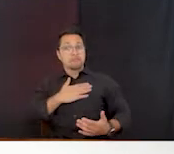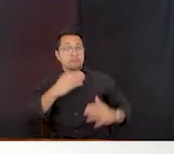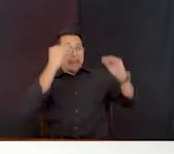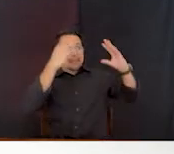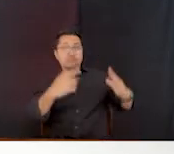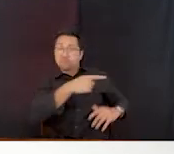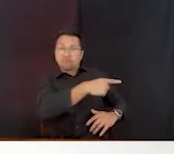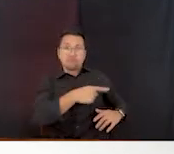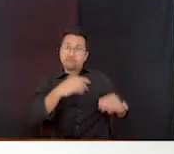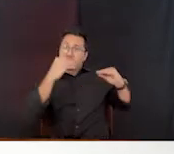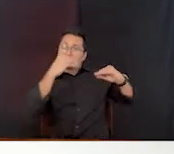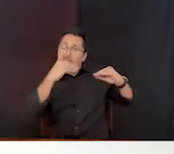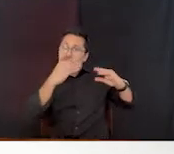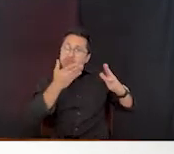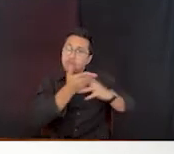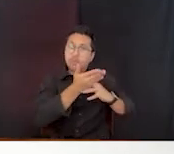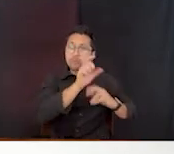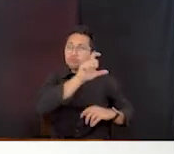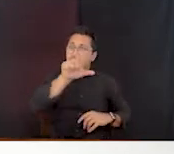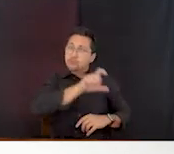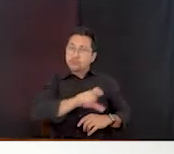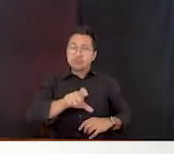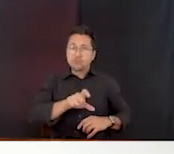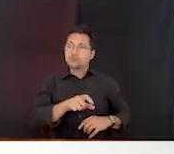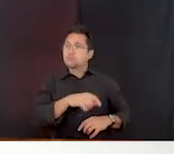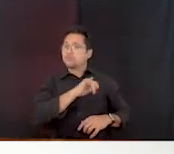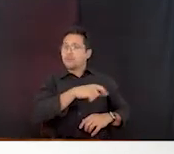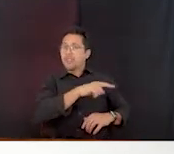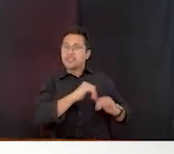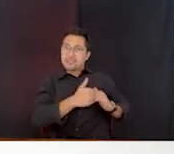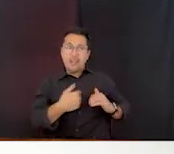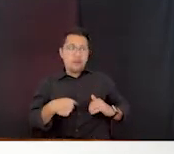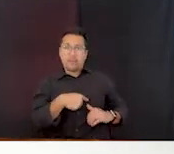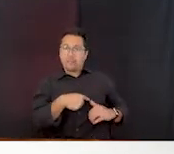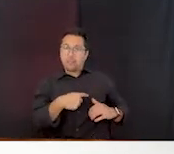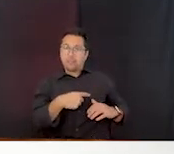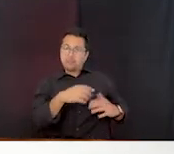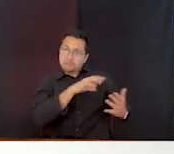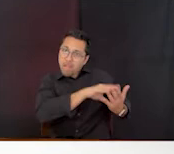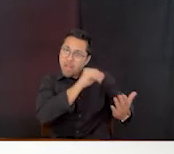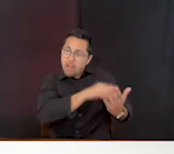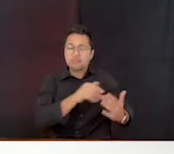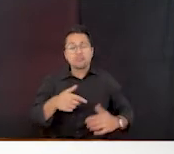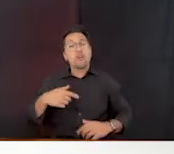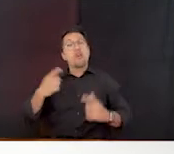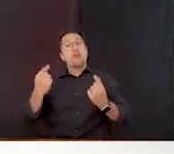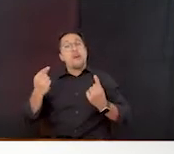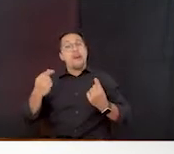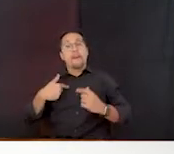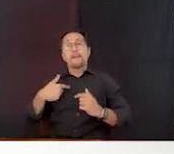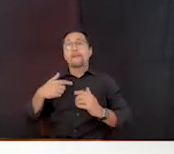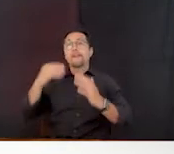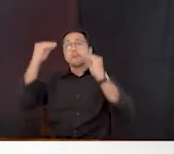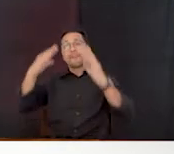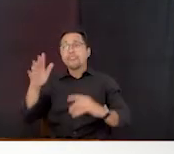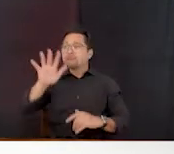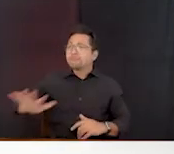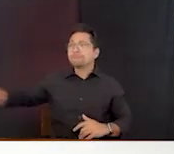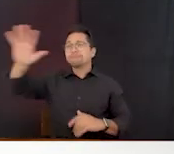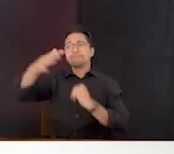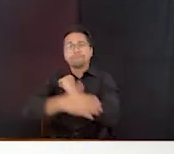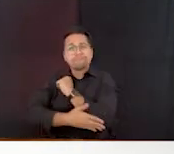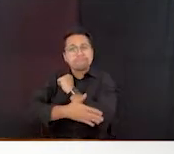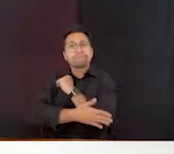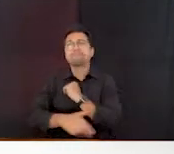year. But I didn't have the opportunity to do that because of COVID. So I saw it as another opportunity to reach out to them, because